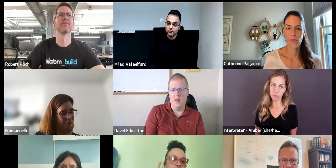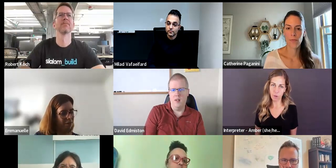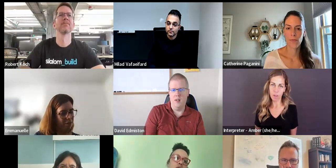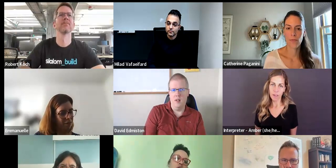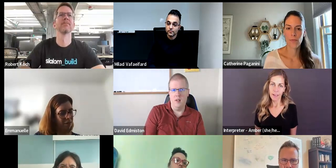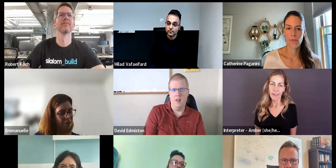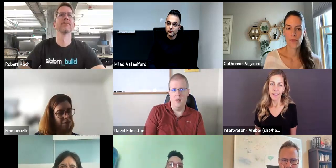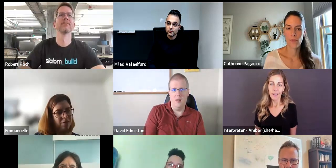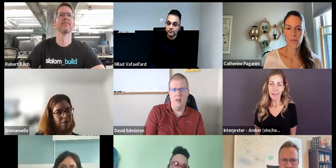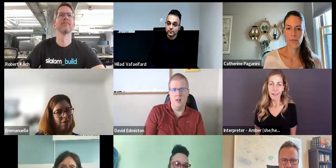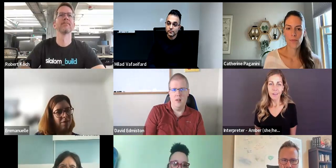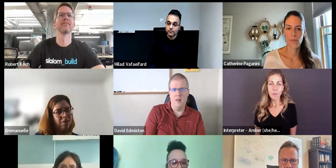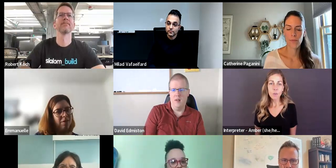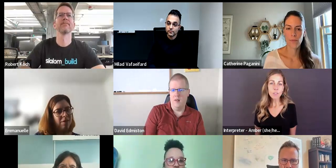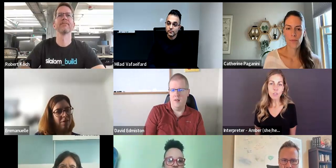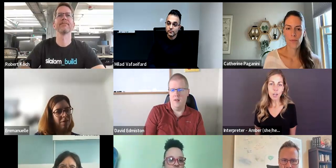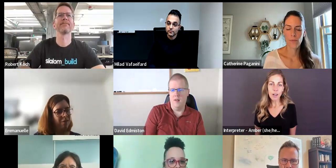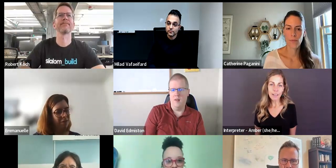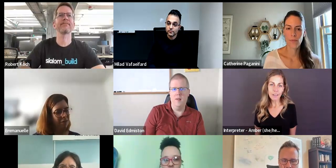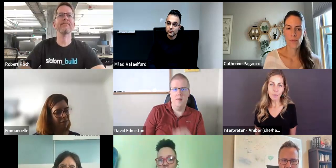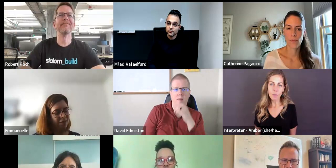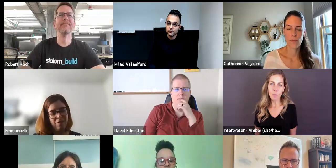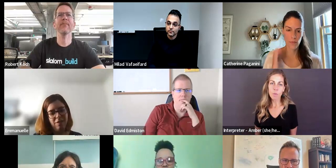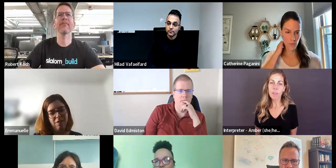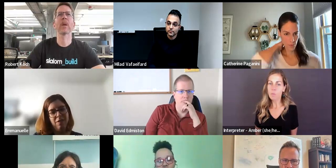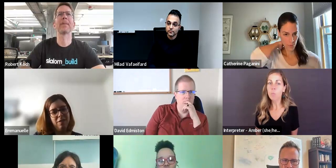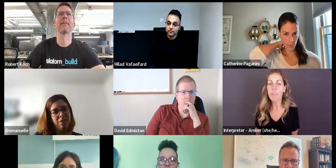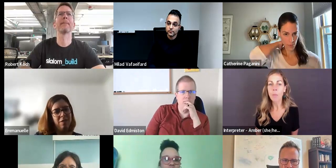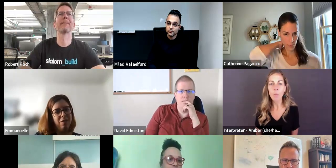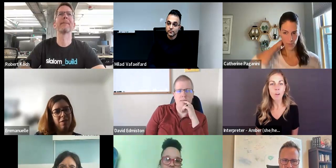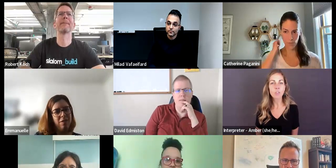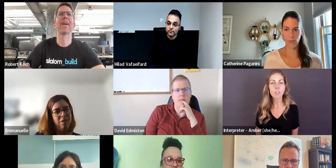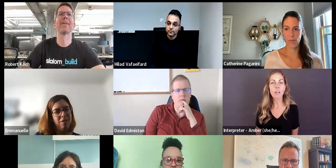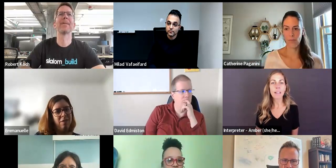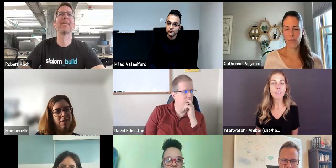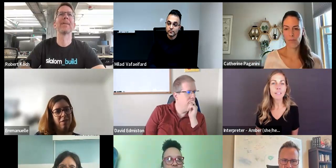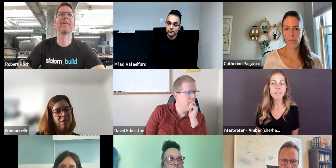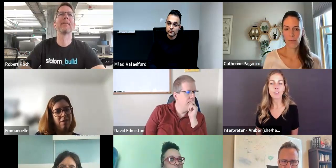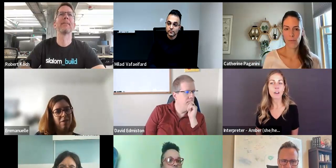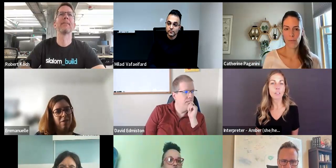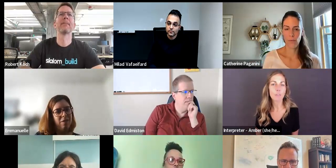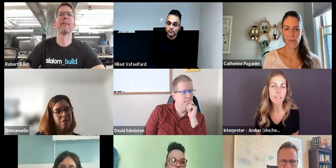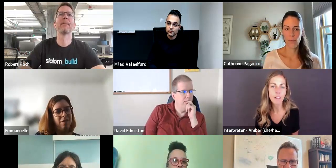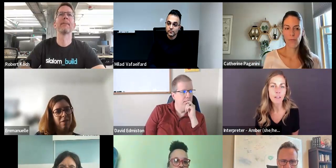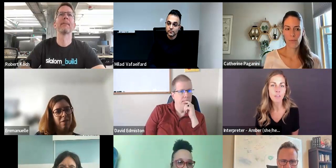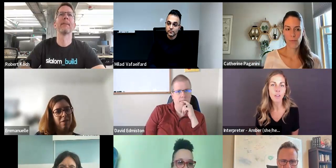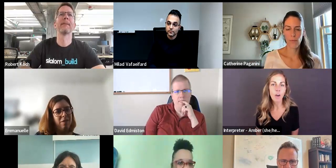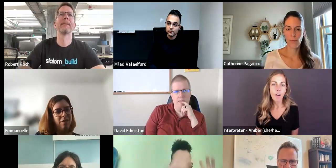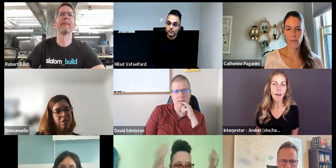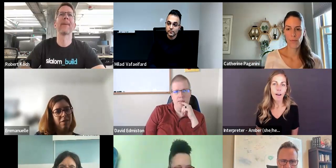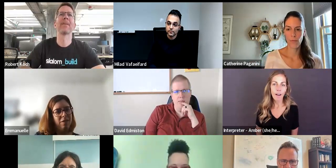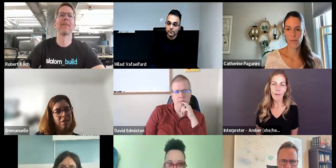group. So you can share your ideas, but we really, yeah, we want your ideas, your thoughts,